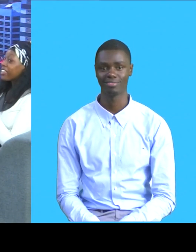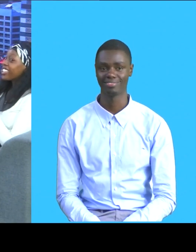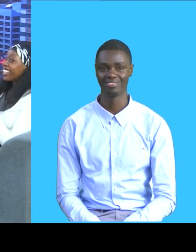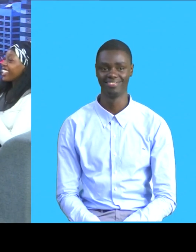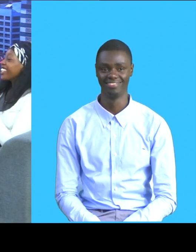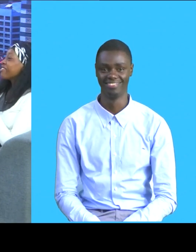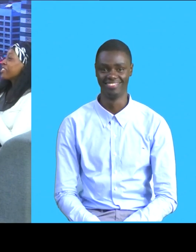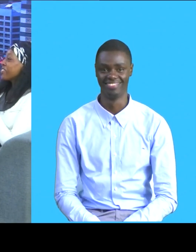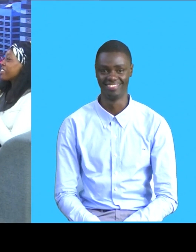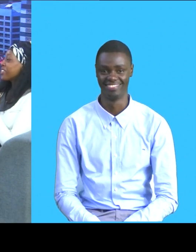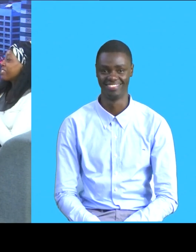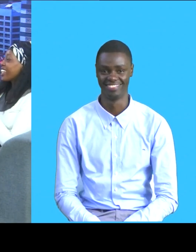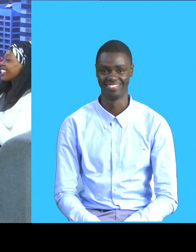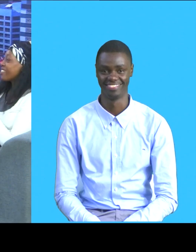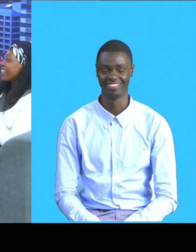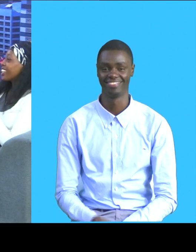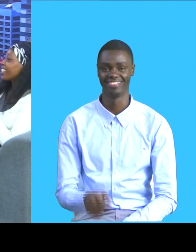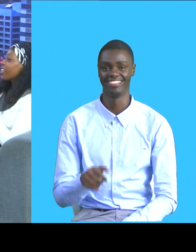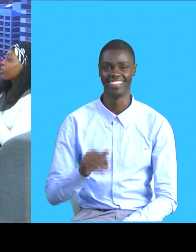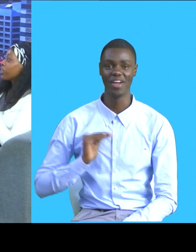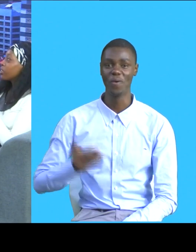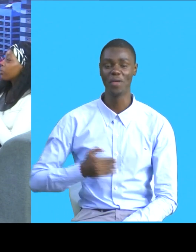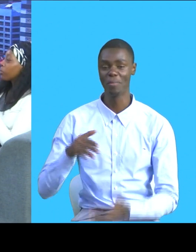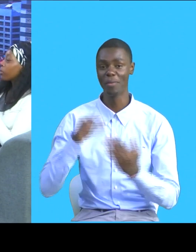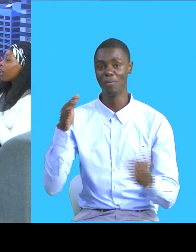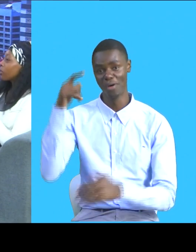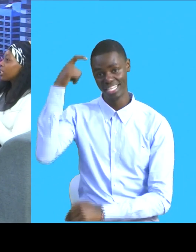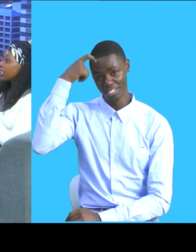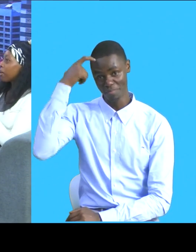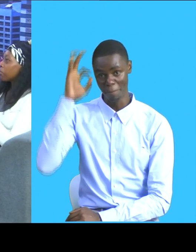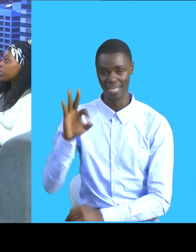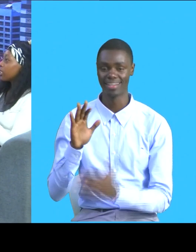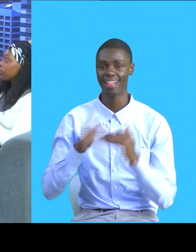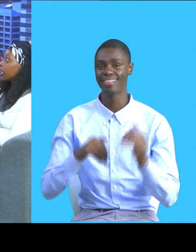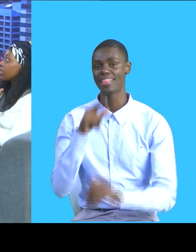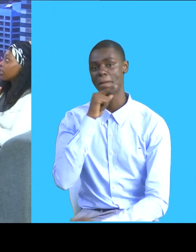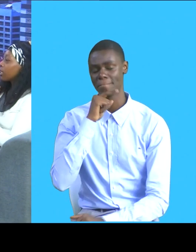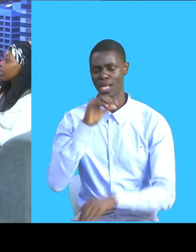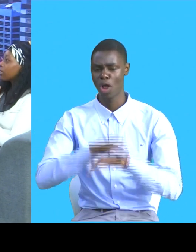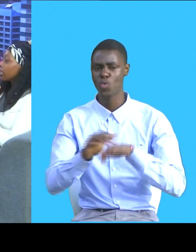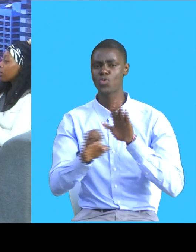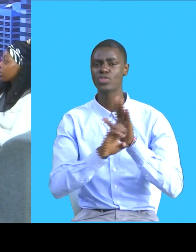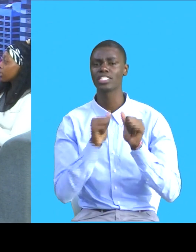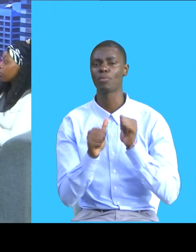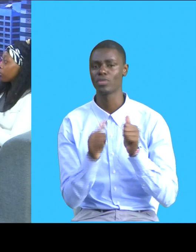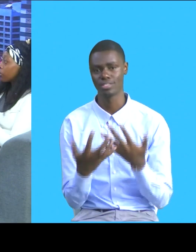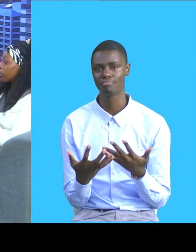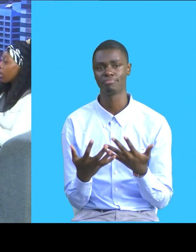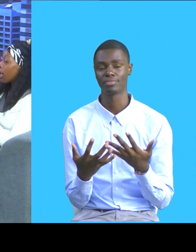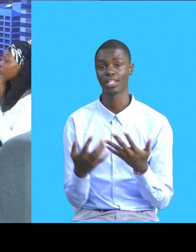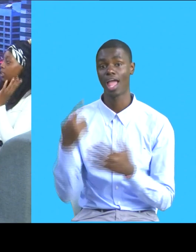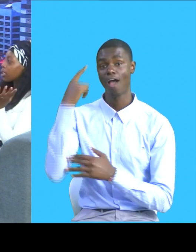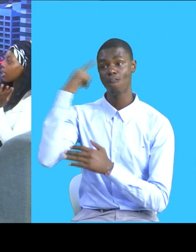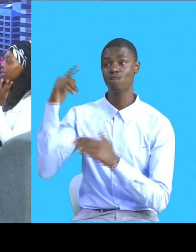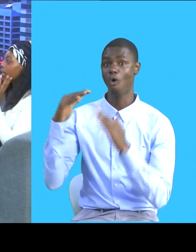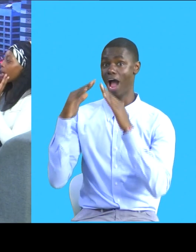Really? Women are more smart than men. A good example, we can take a good example for a